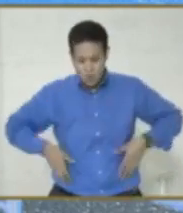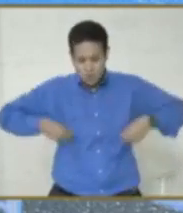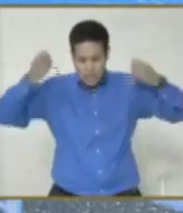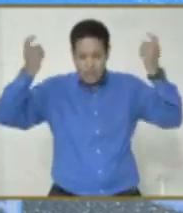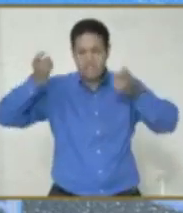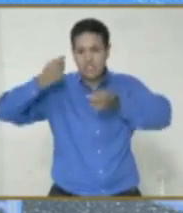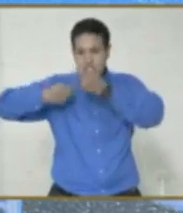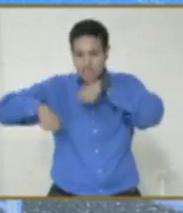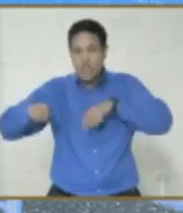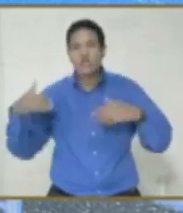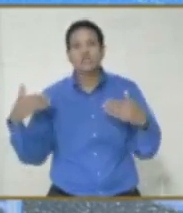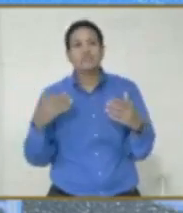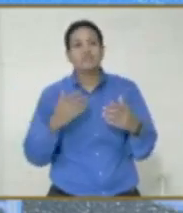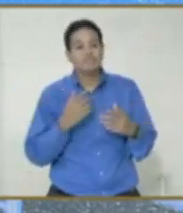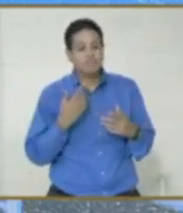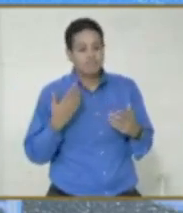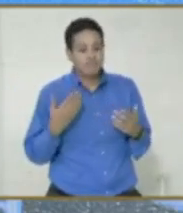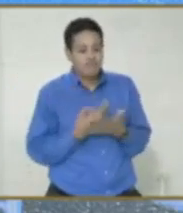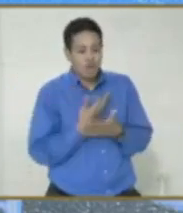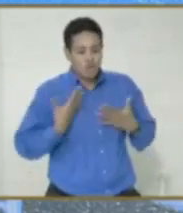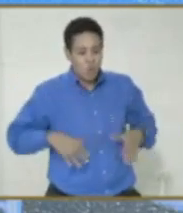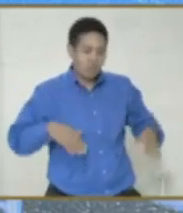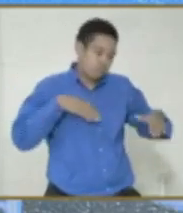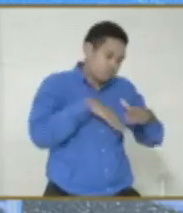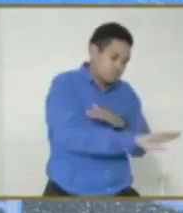to go onto the wards, etc.